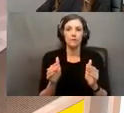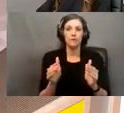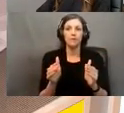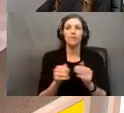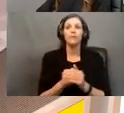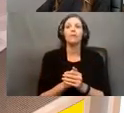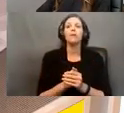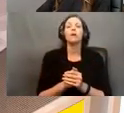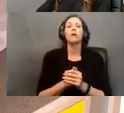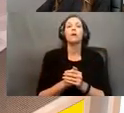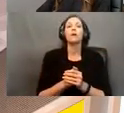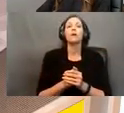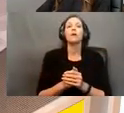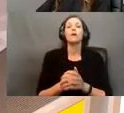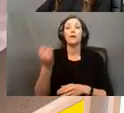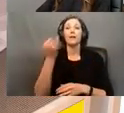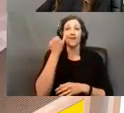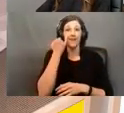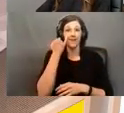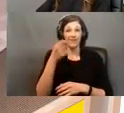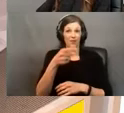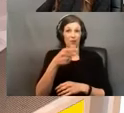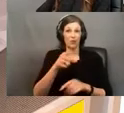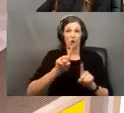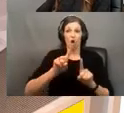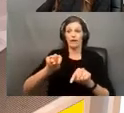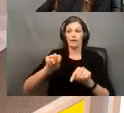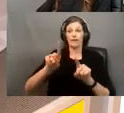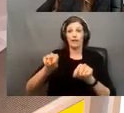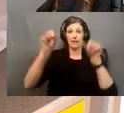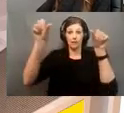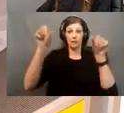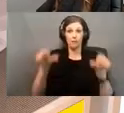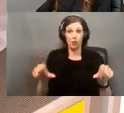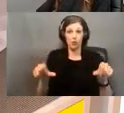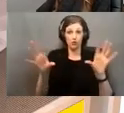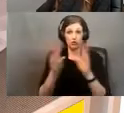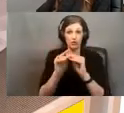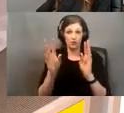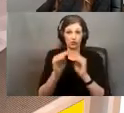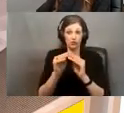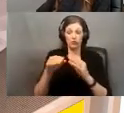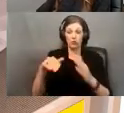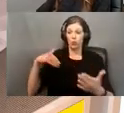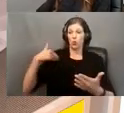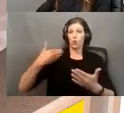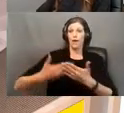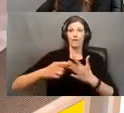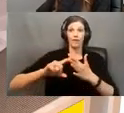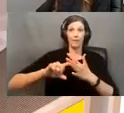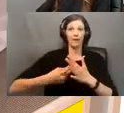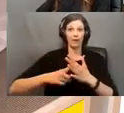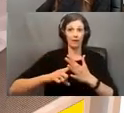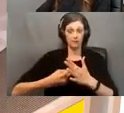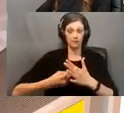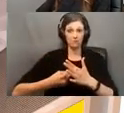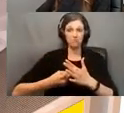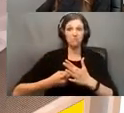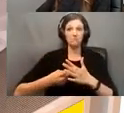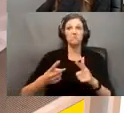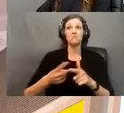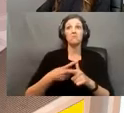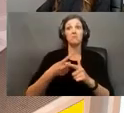attending a poster session and you arrive at the beginning, then the